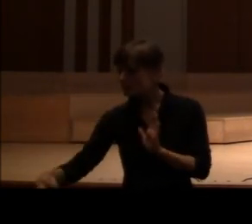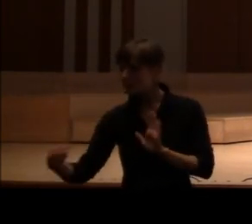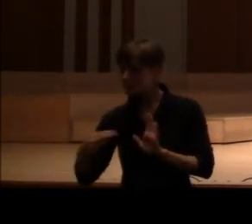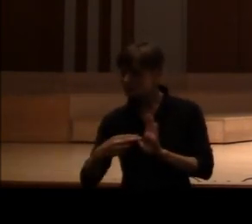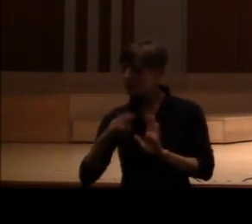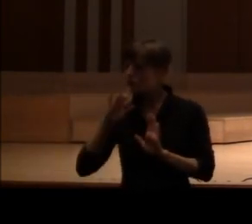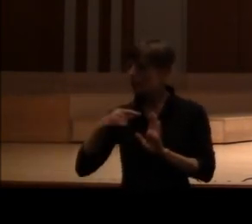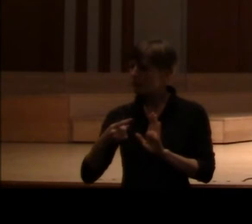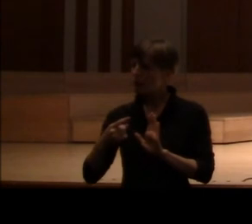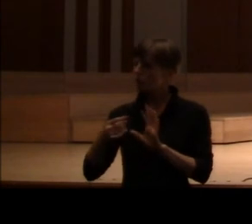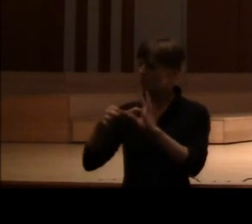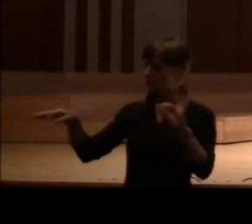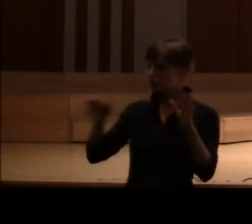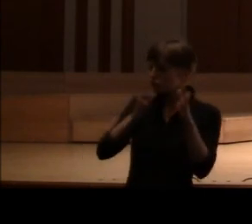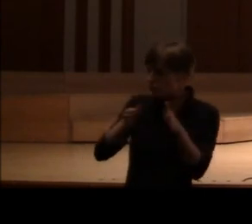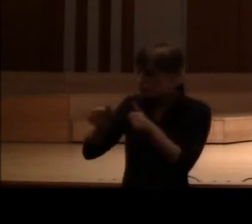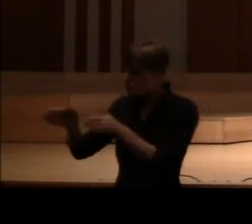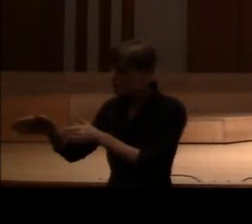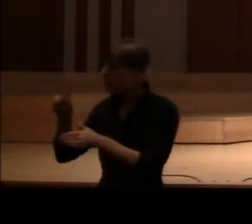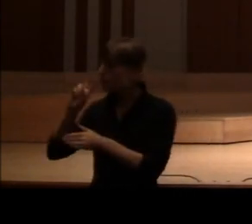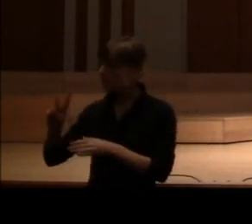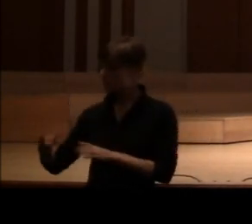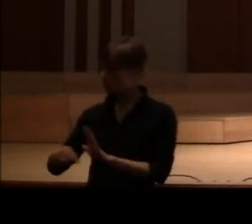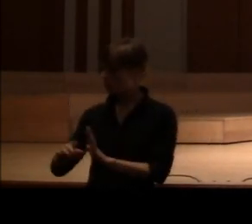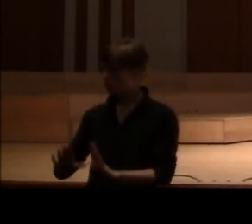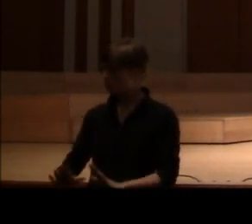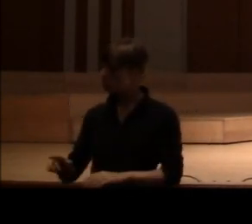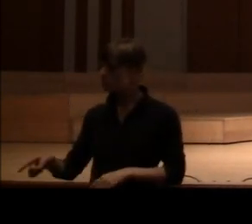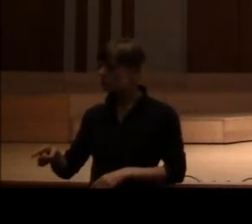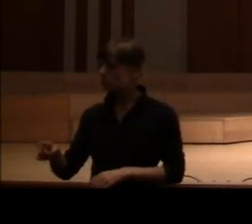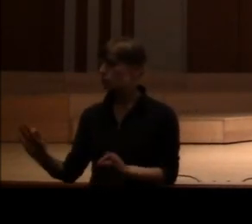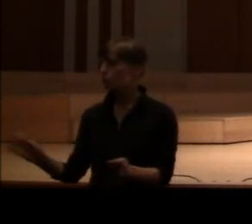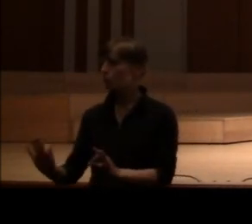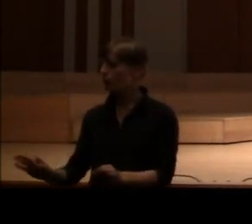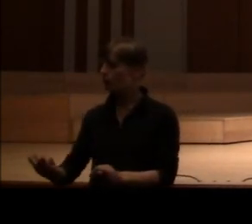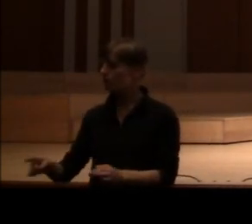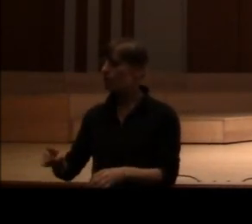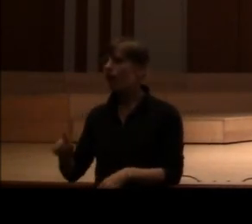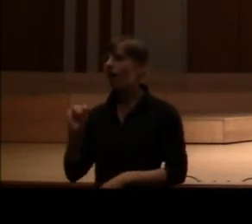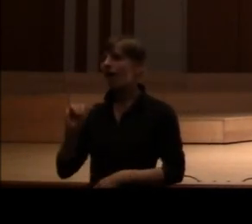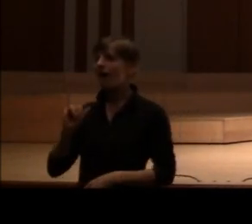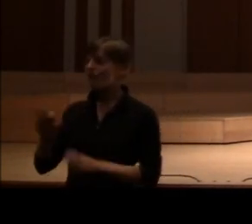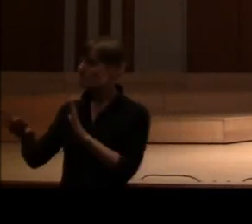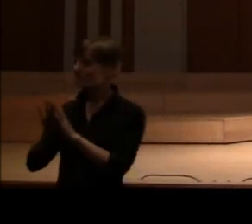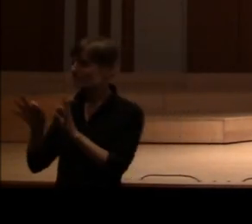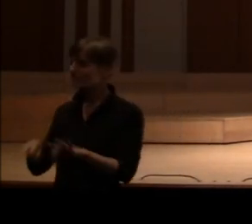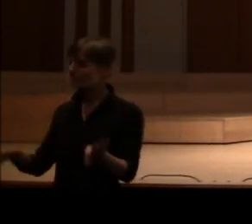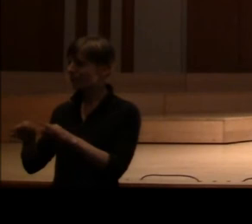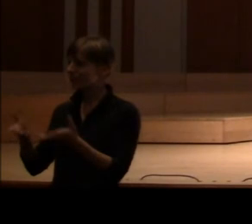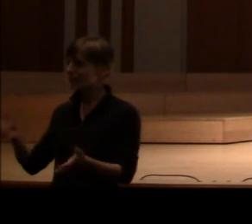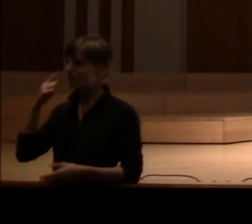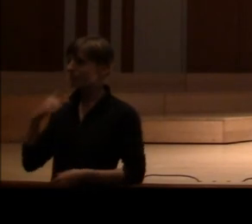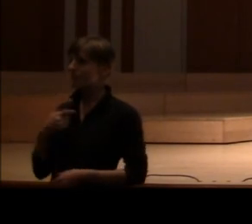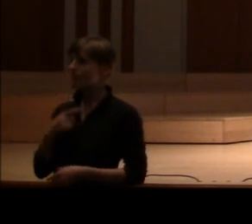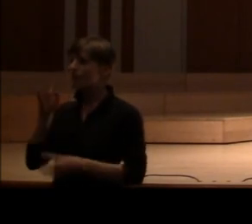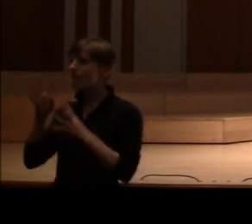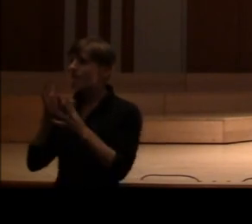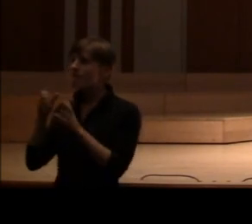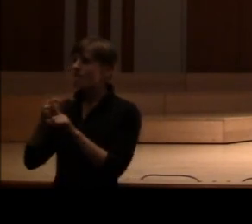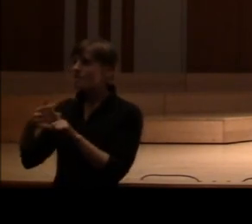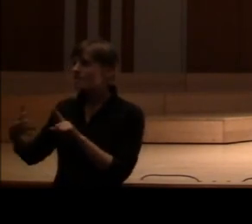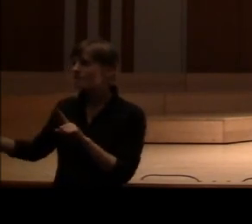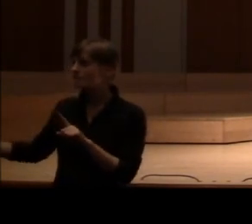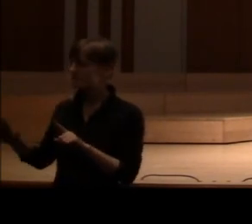and for second graders, they had no problem recreating their own important thing, and the ideas that they come up with